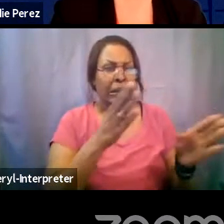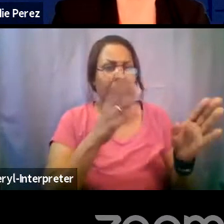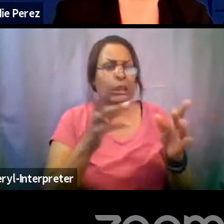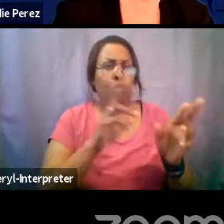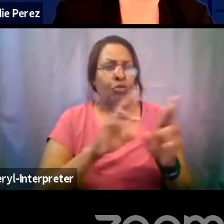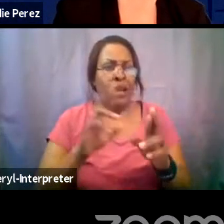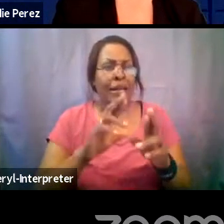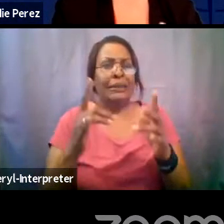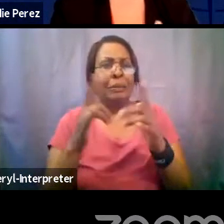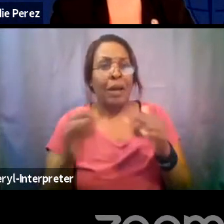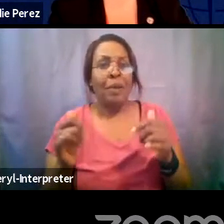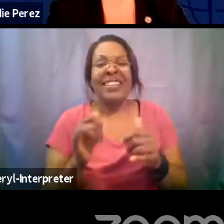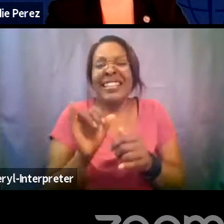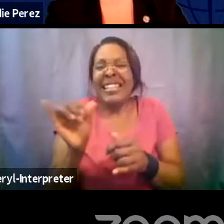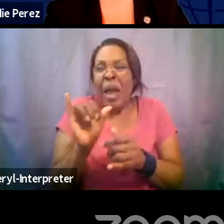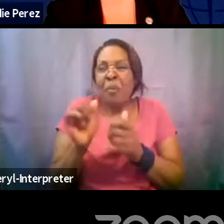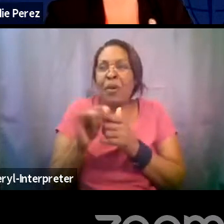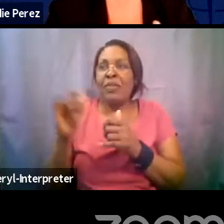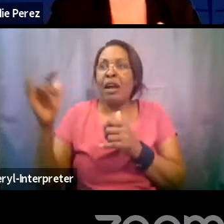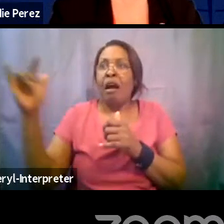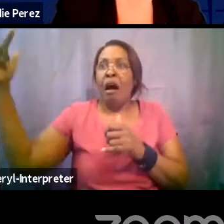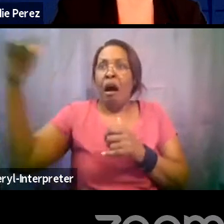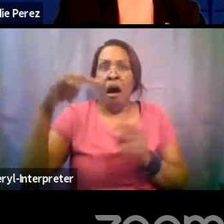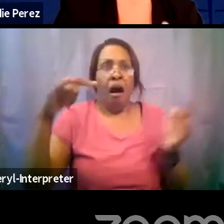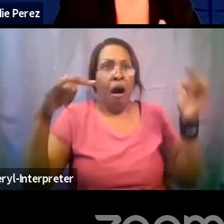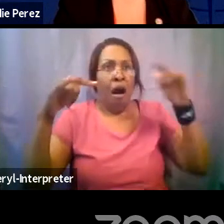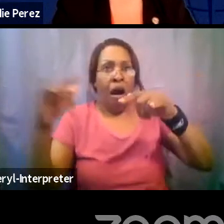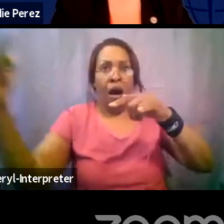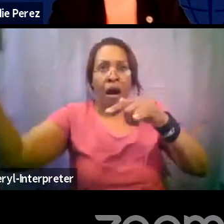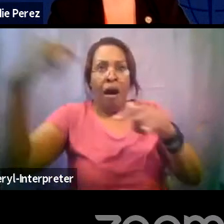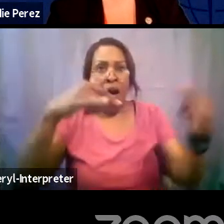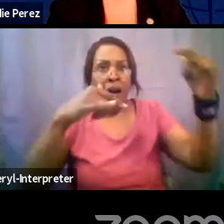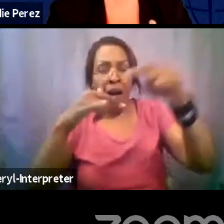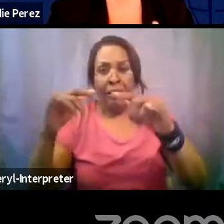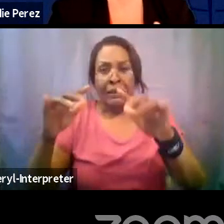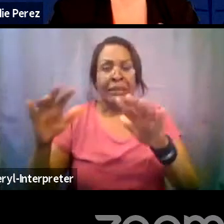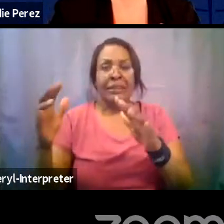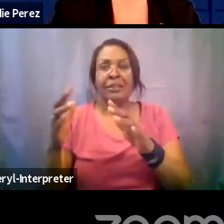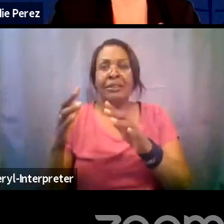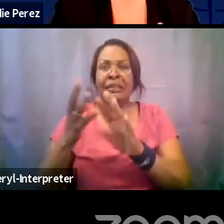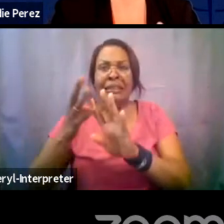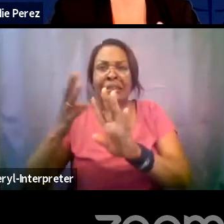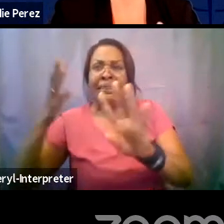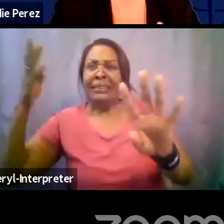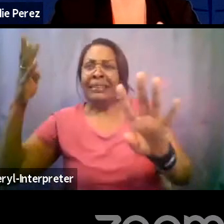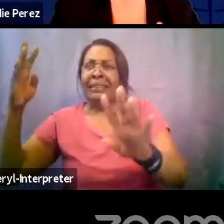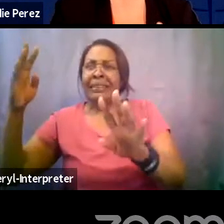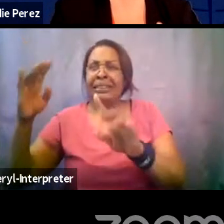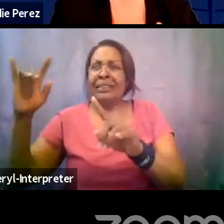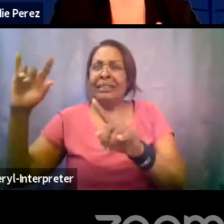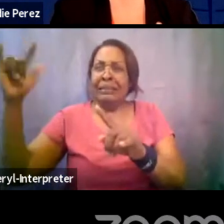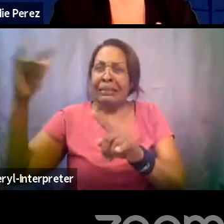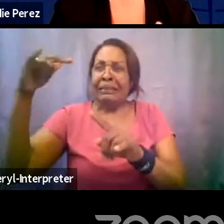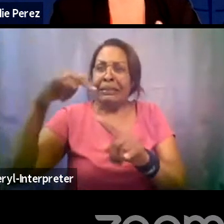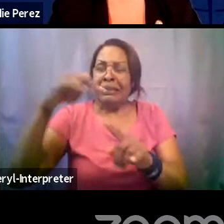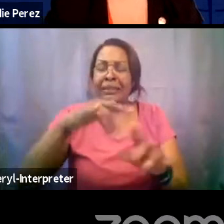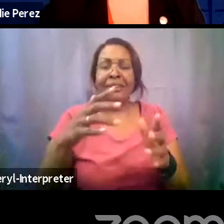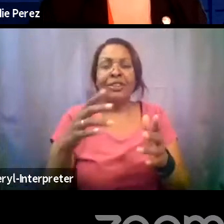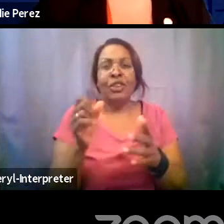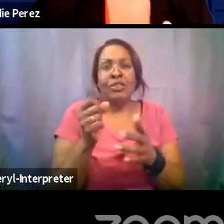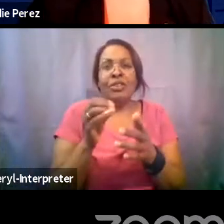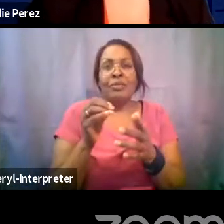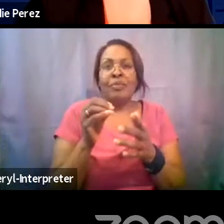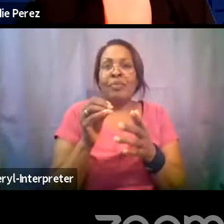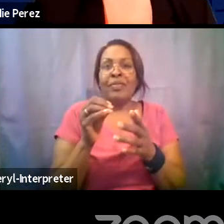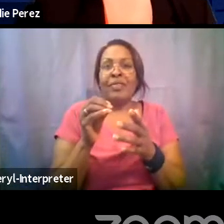aircraft through your sector to their destination airport, or just through your sector onto to their next